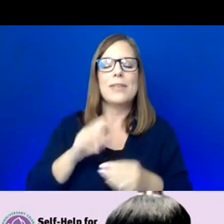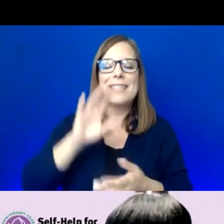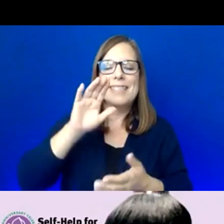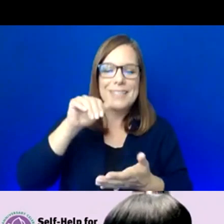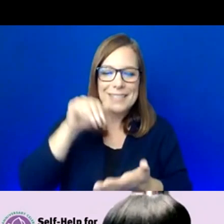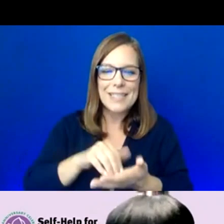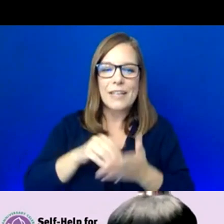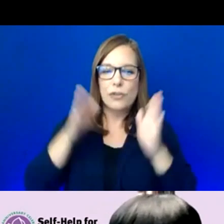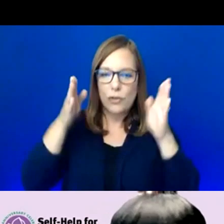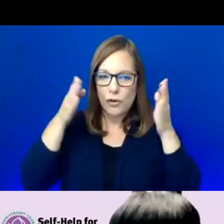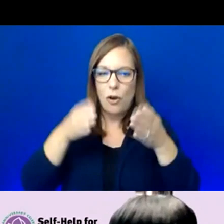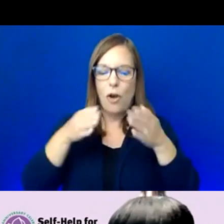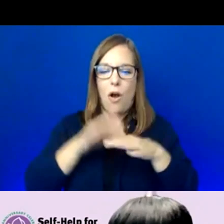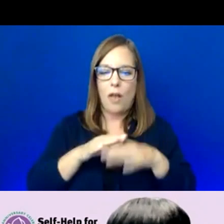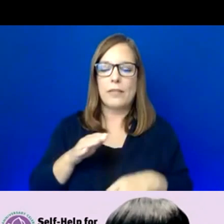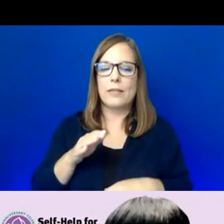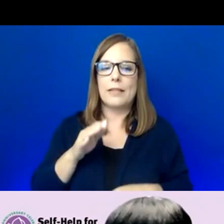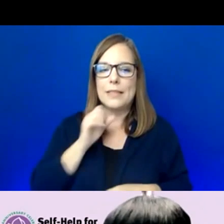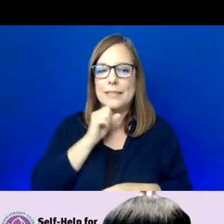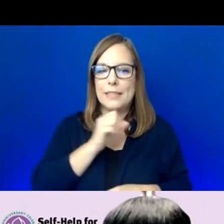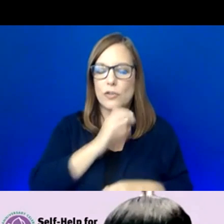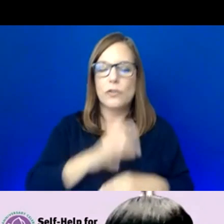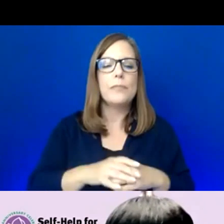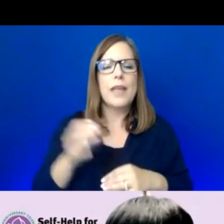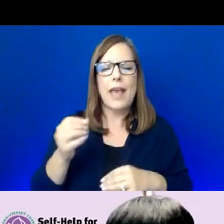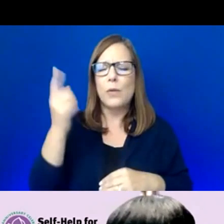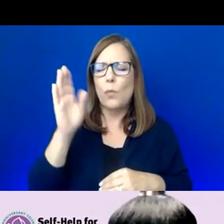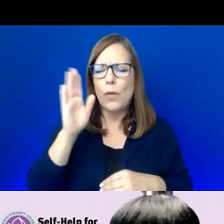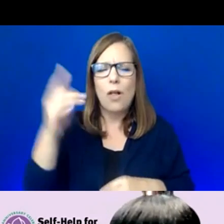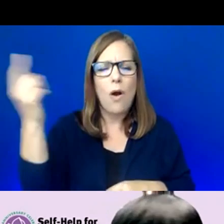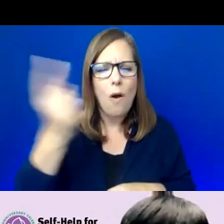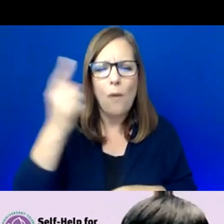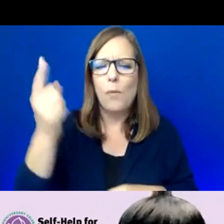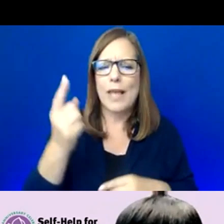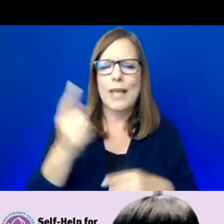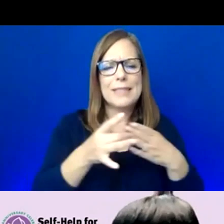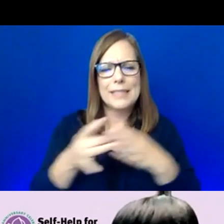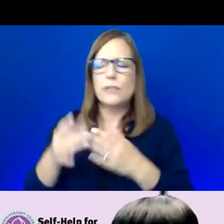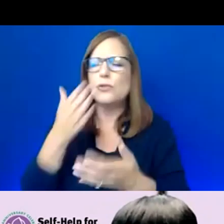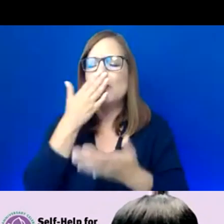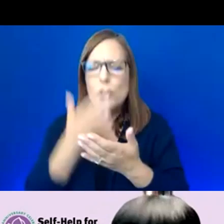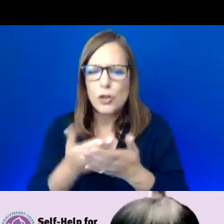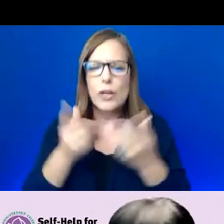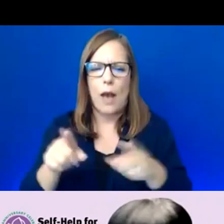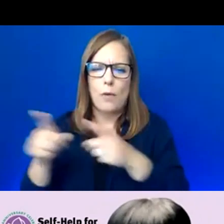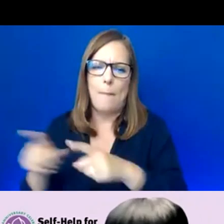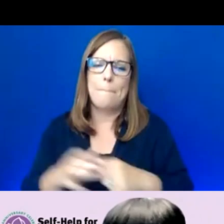that it probably will always lead to good outcomes. So thank you very much,